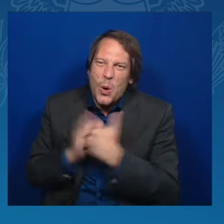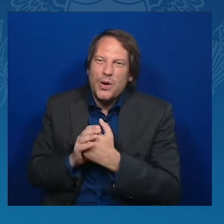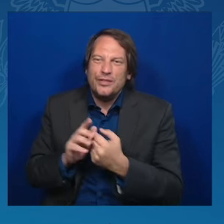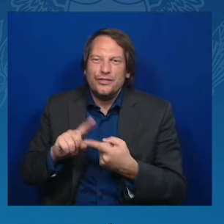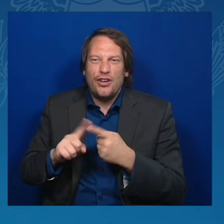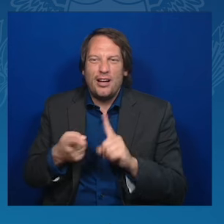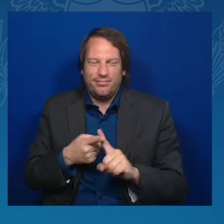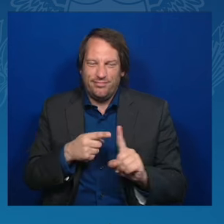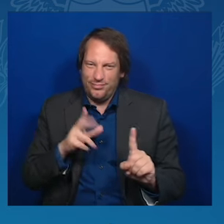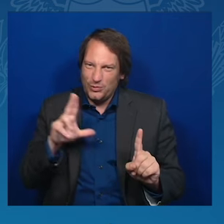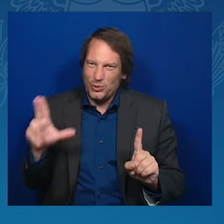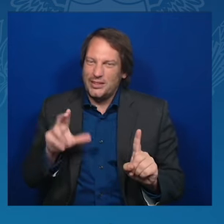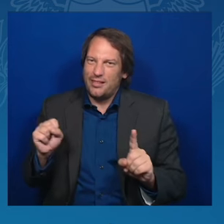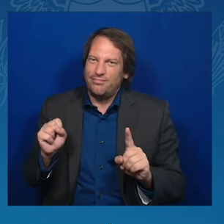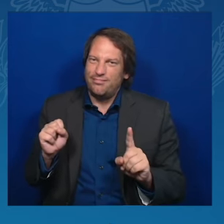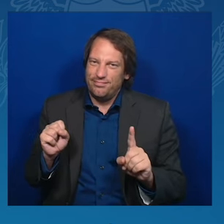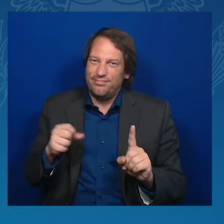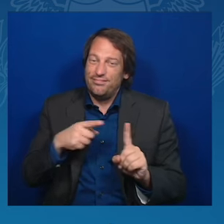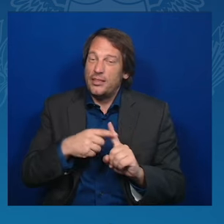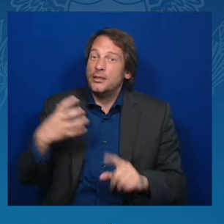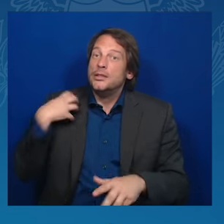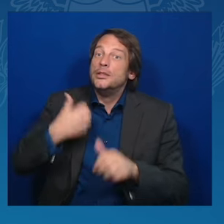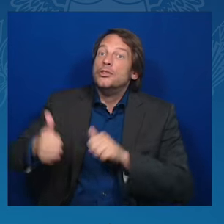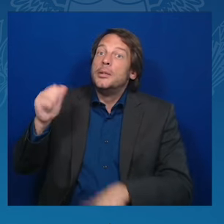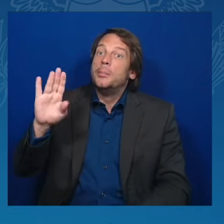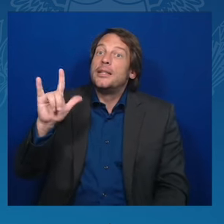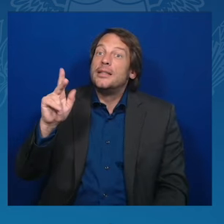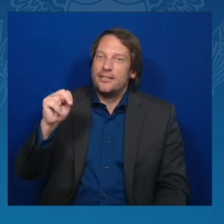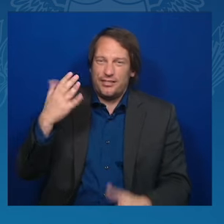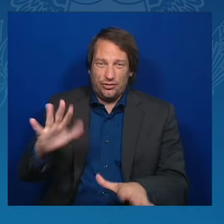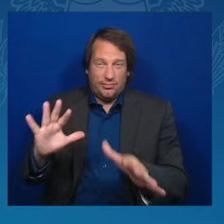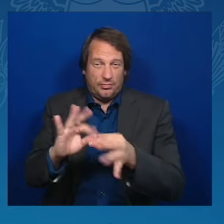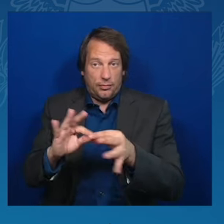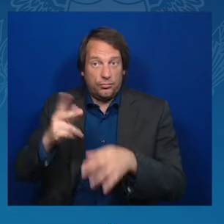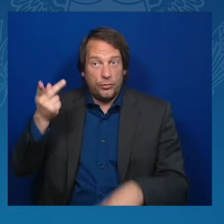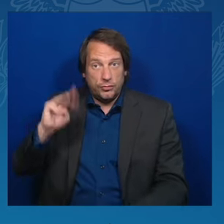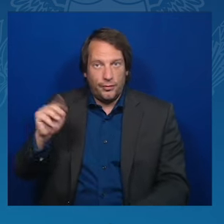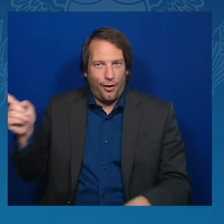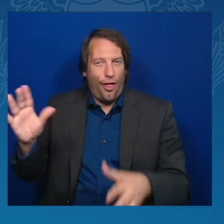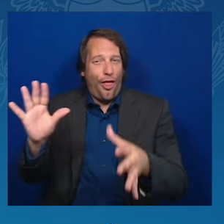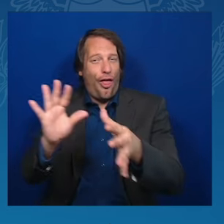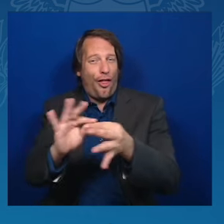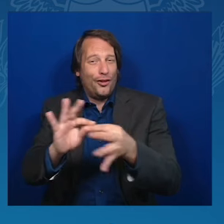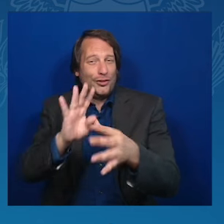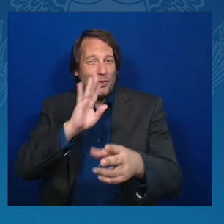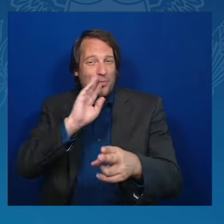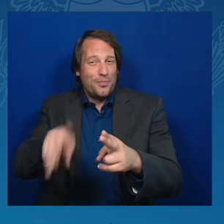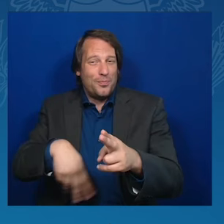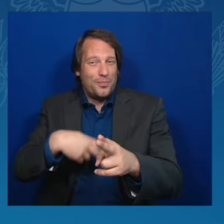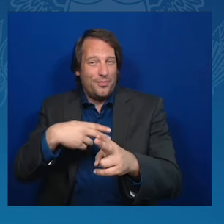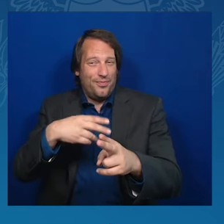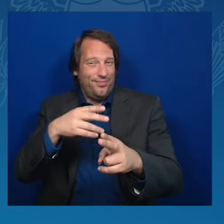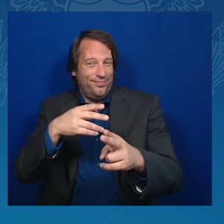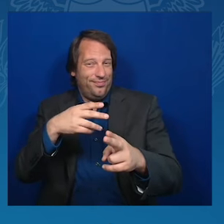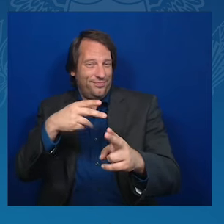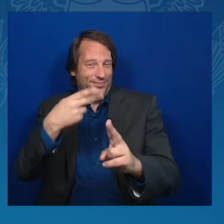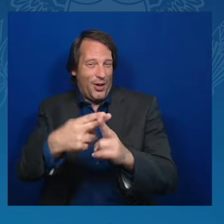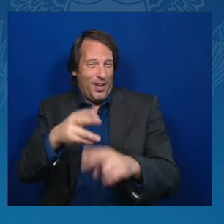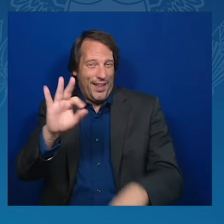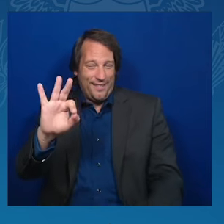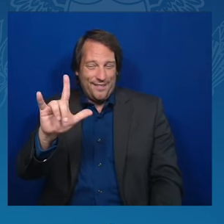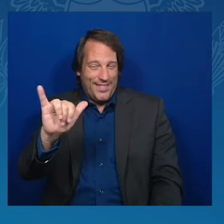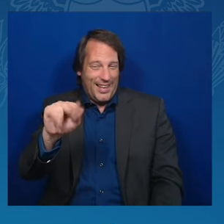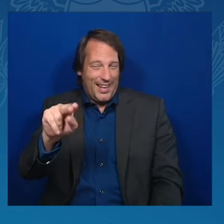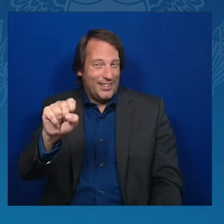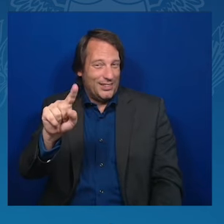Prime Minister made reference in his presentation to the joint session of the Flintstones. Many of us will remember the